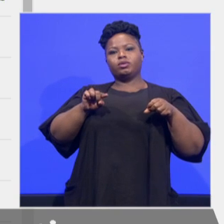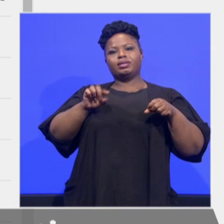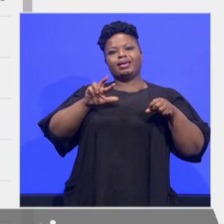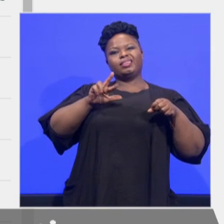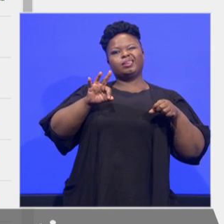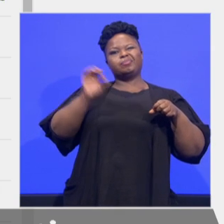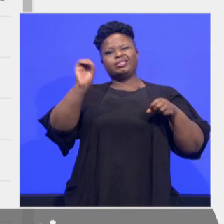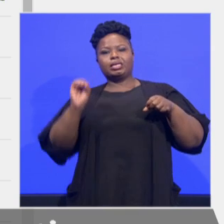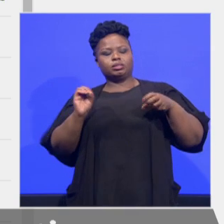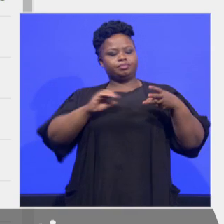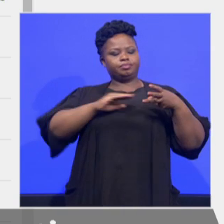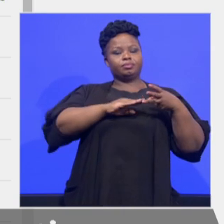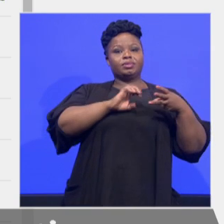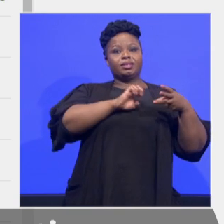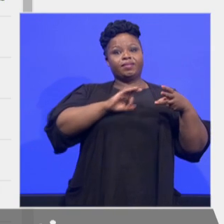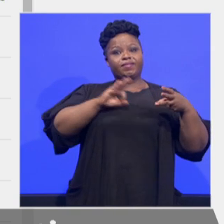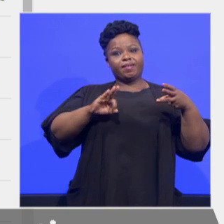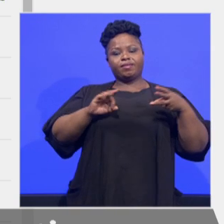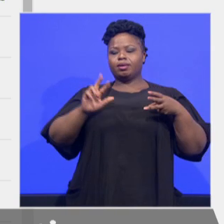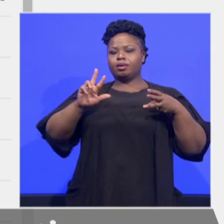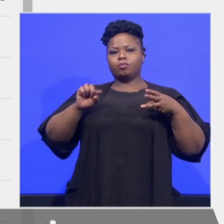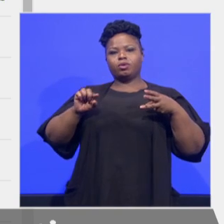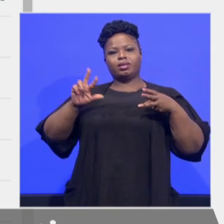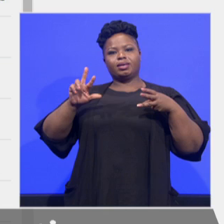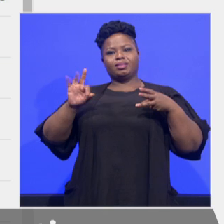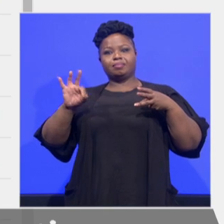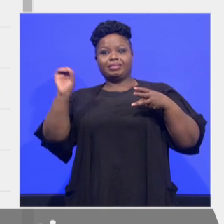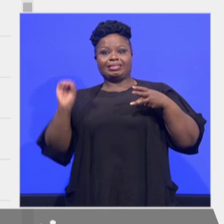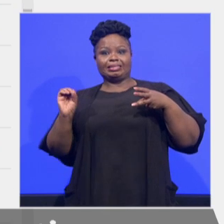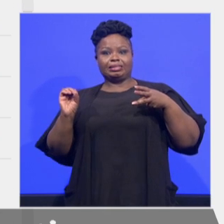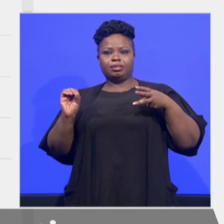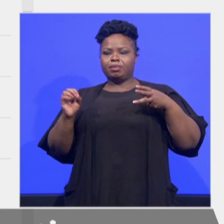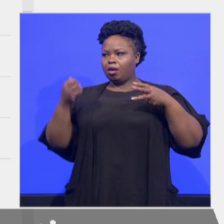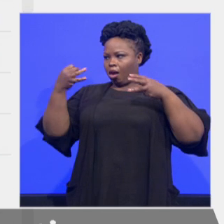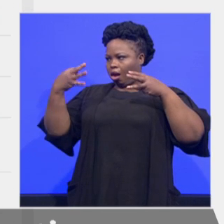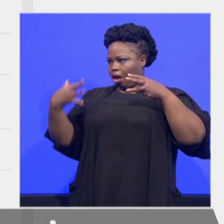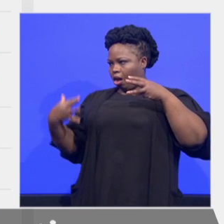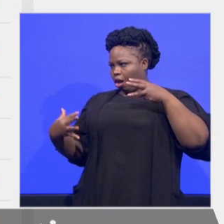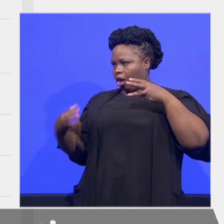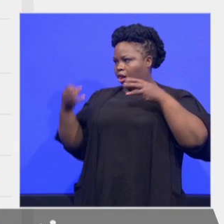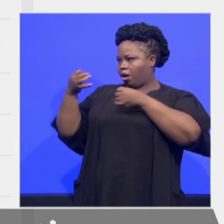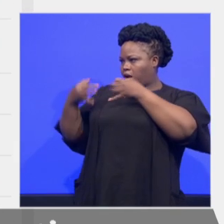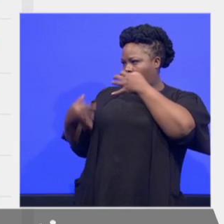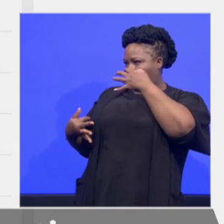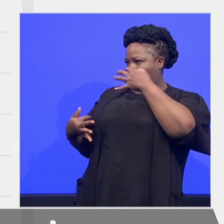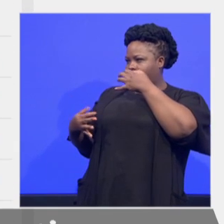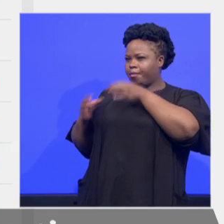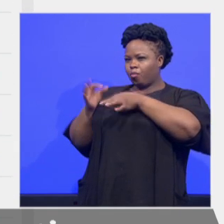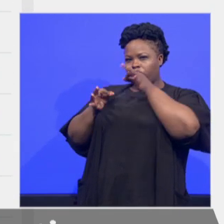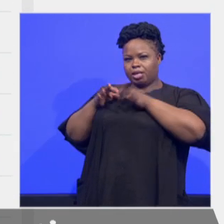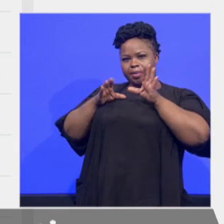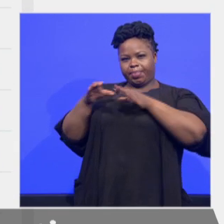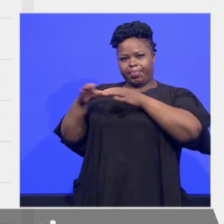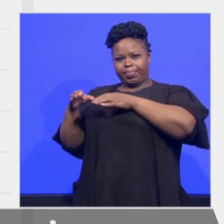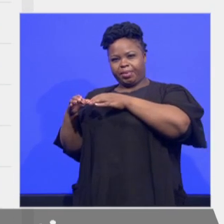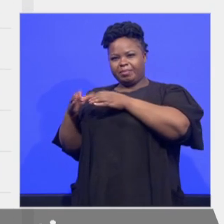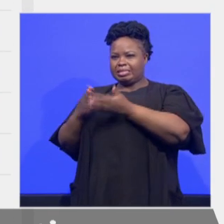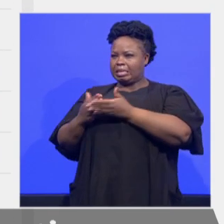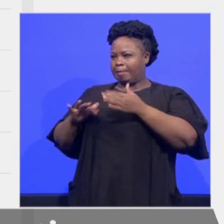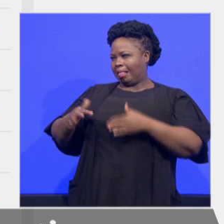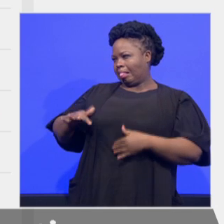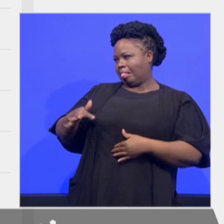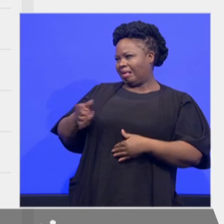24.83%, and the EFF sitting at 8.83%. But if you scroll down, it is really the smaller parties that aren't doing too